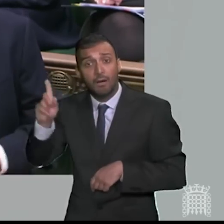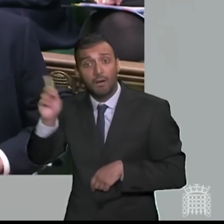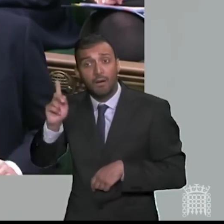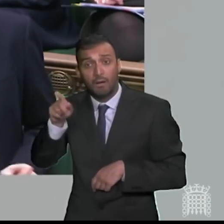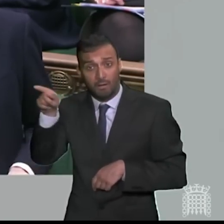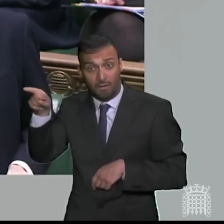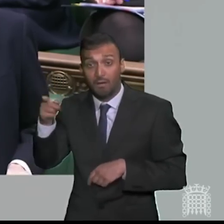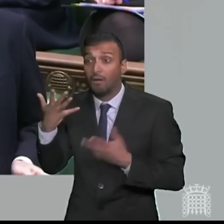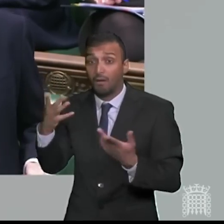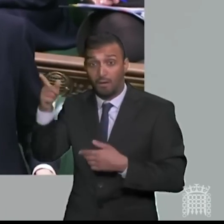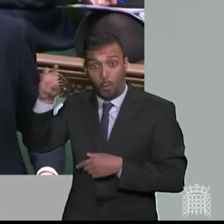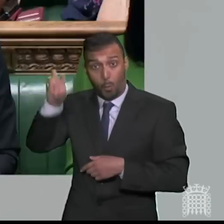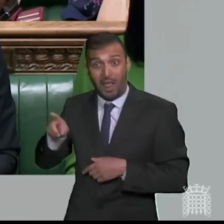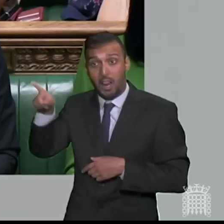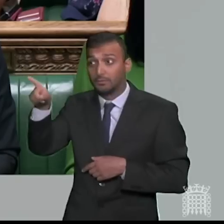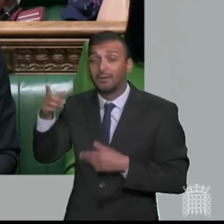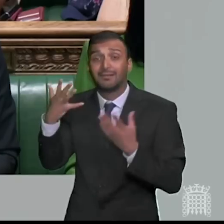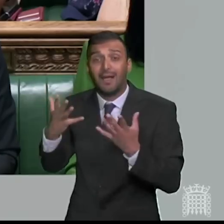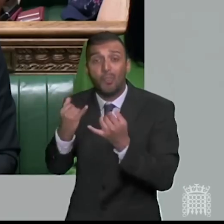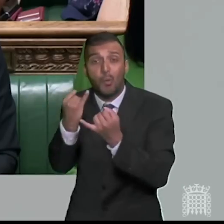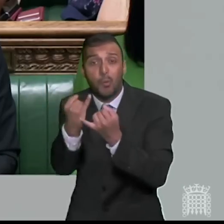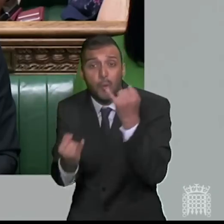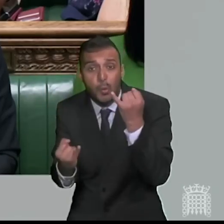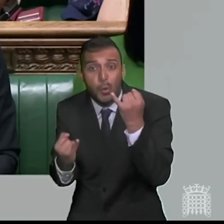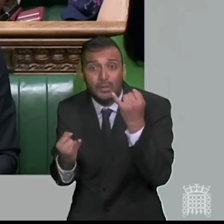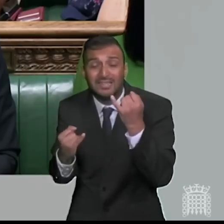the worst A&E waiting times in the country.